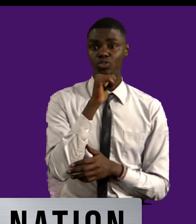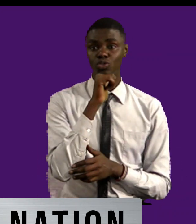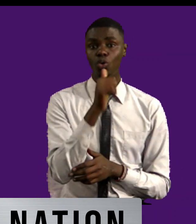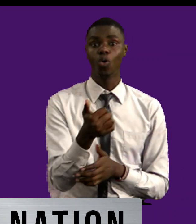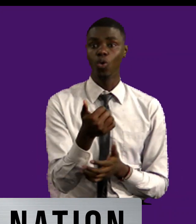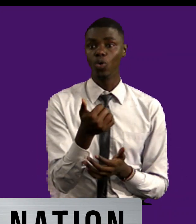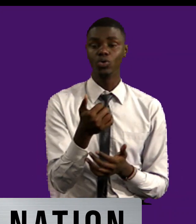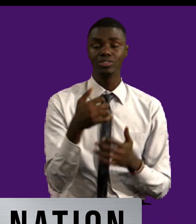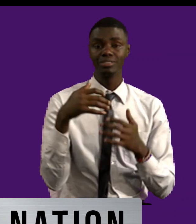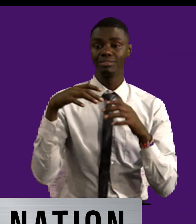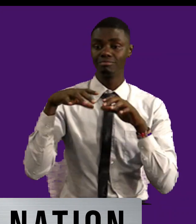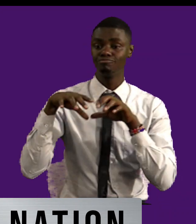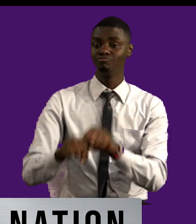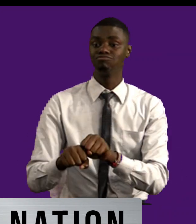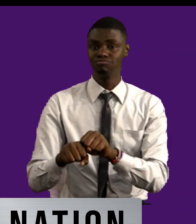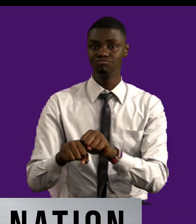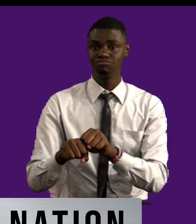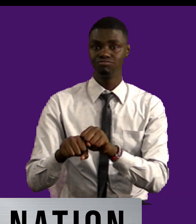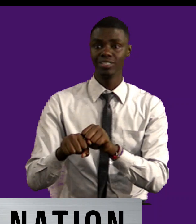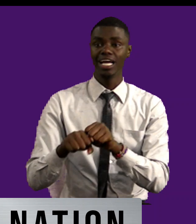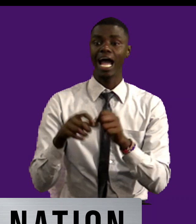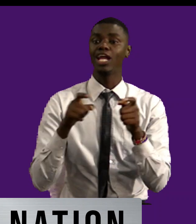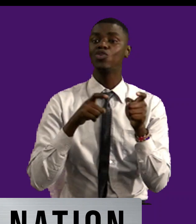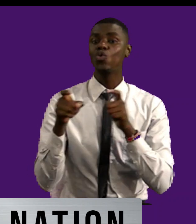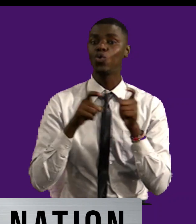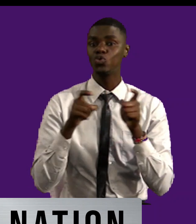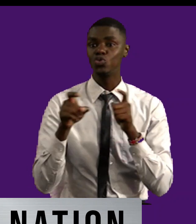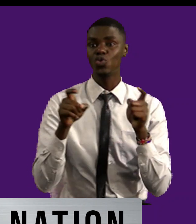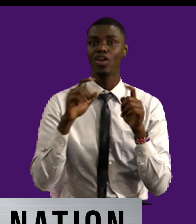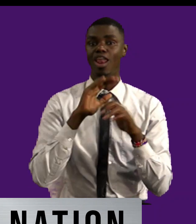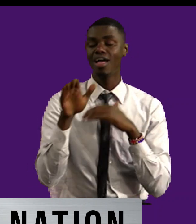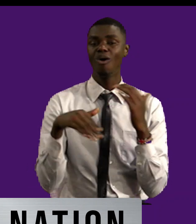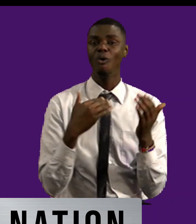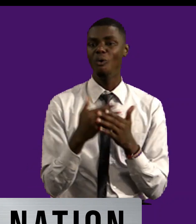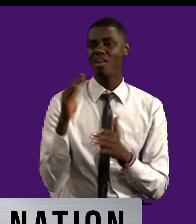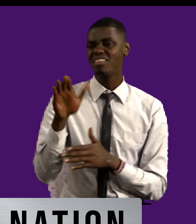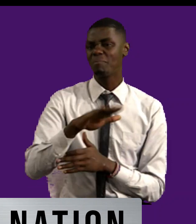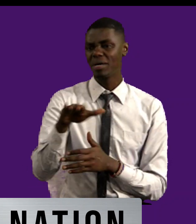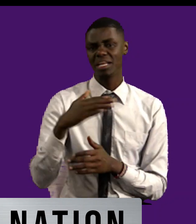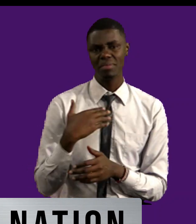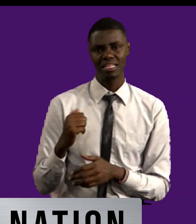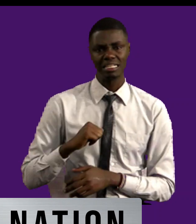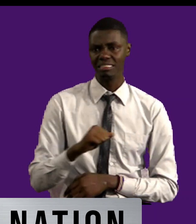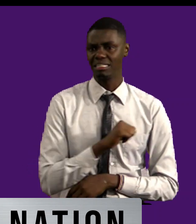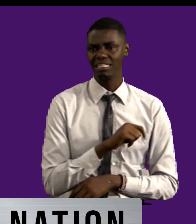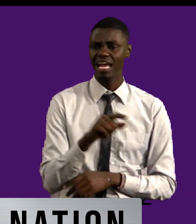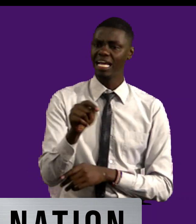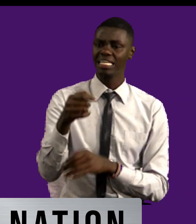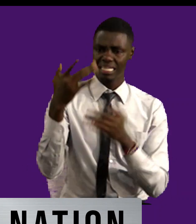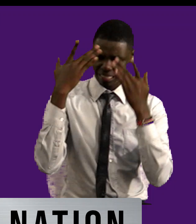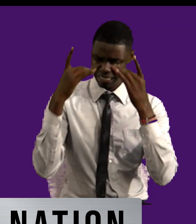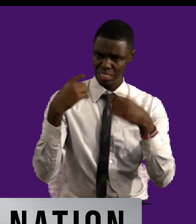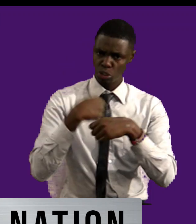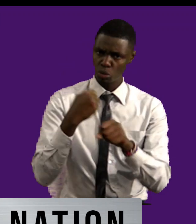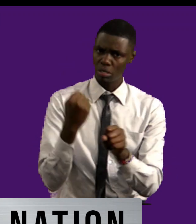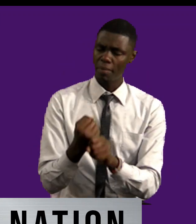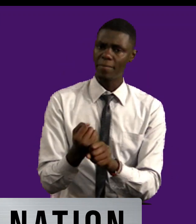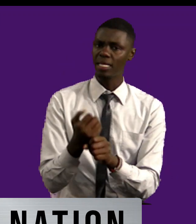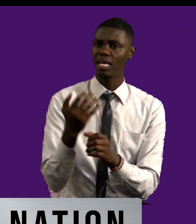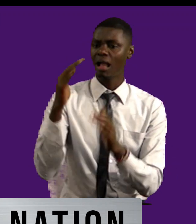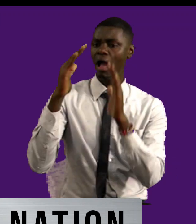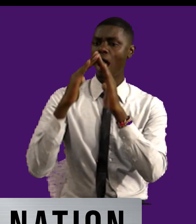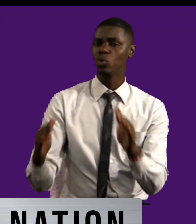not hijack and take control of the parliament and senate, the key decision-making